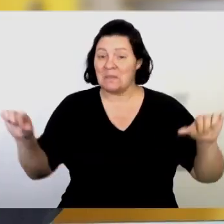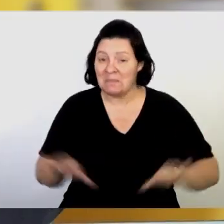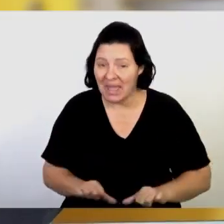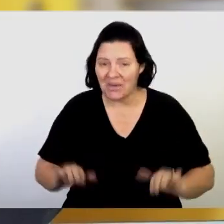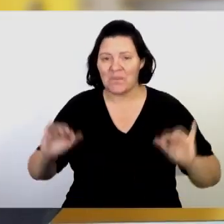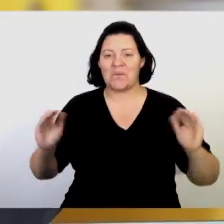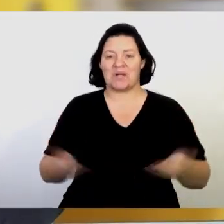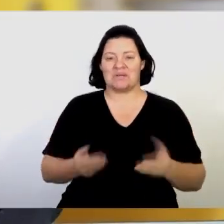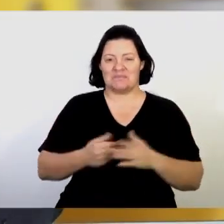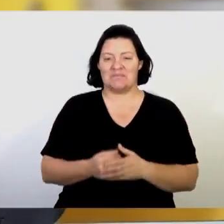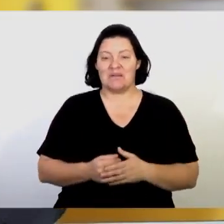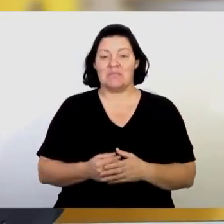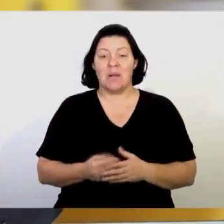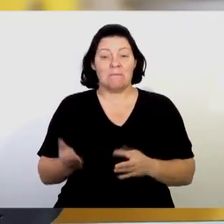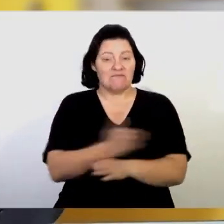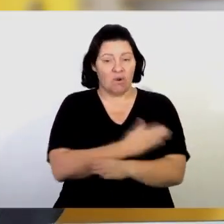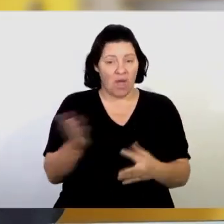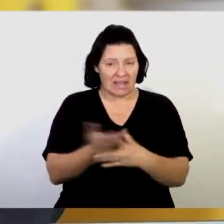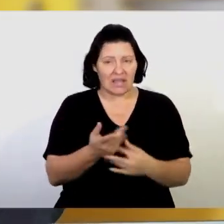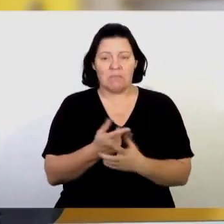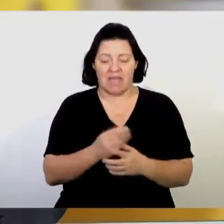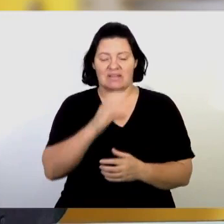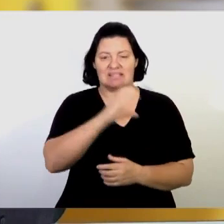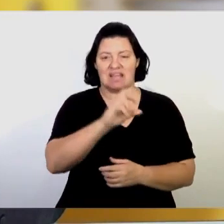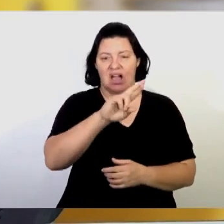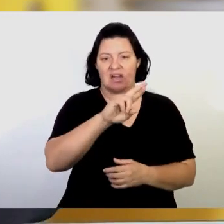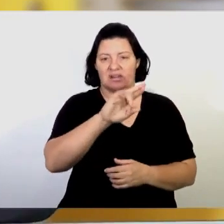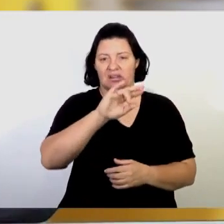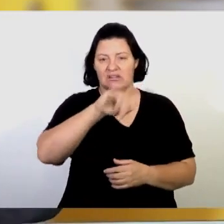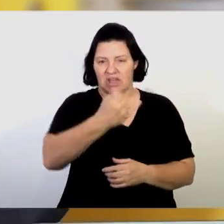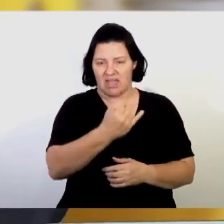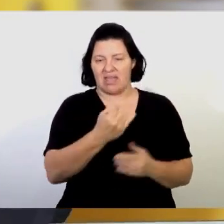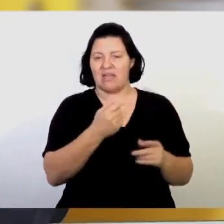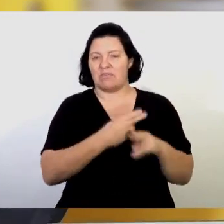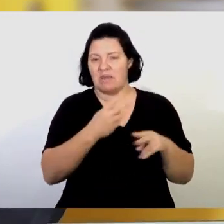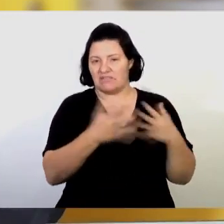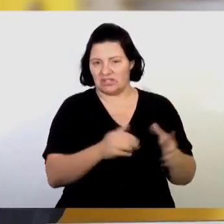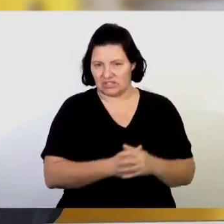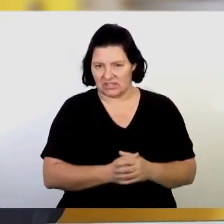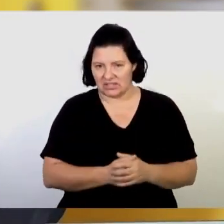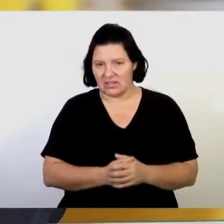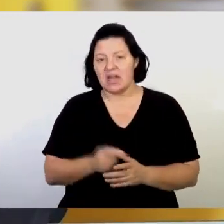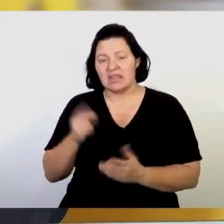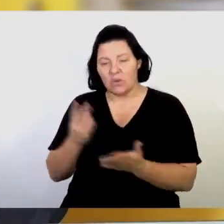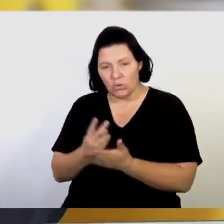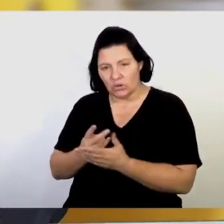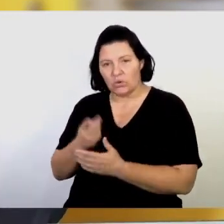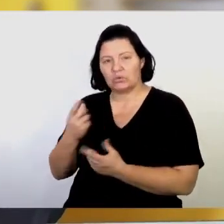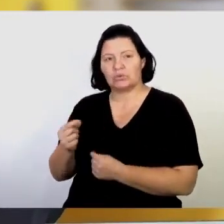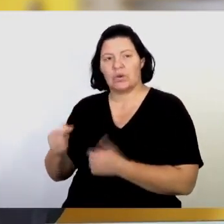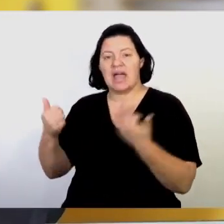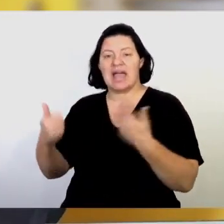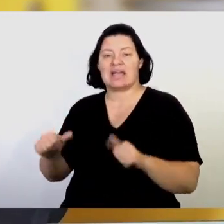Welcome back, dear learners. Before the ad break, we were able to prepare a CRJ, post it to the general ledger, and we were also able to